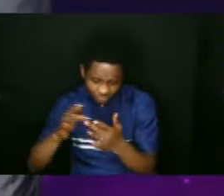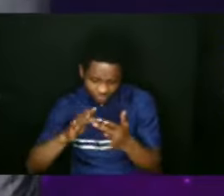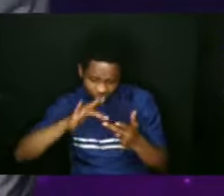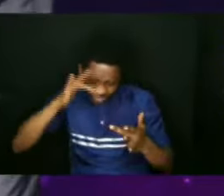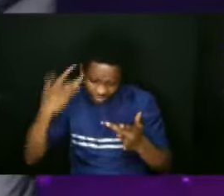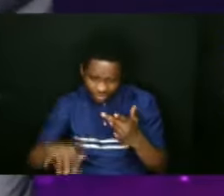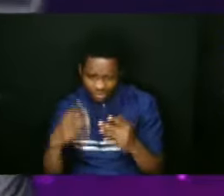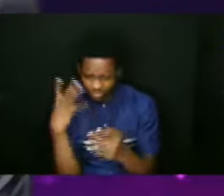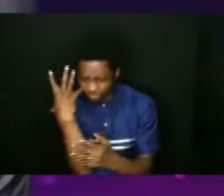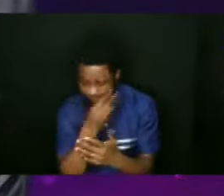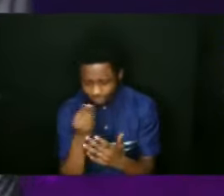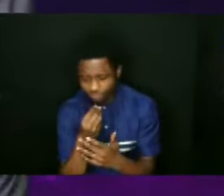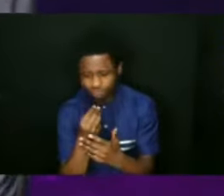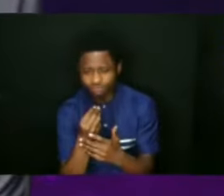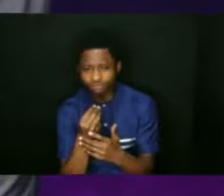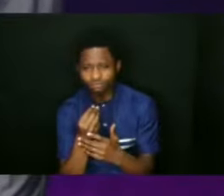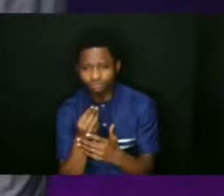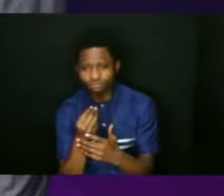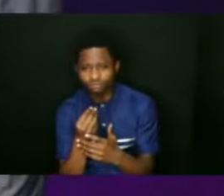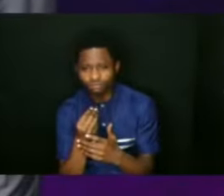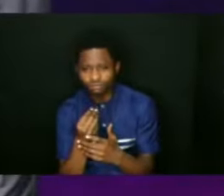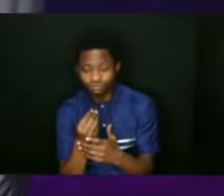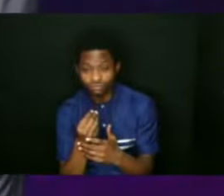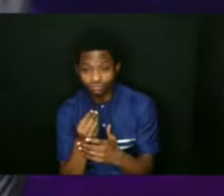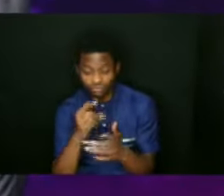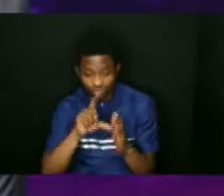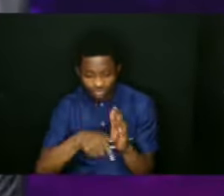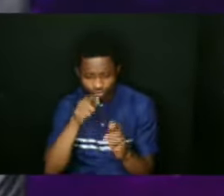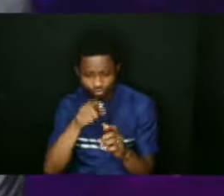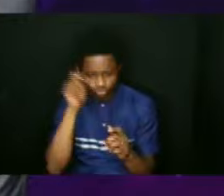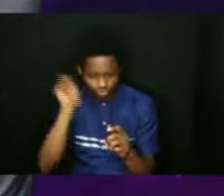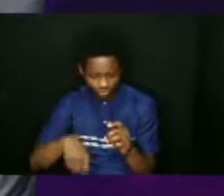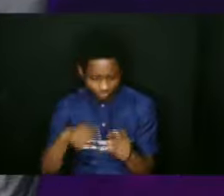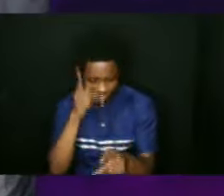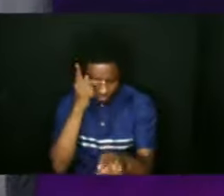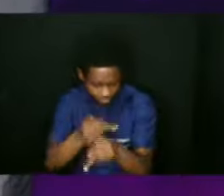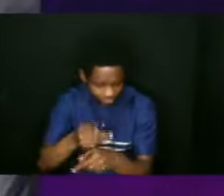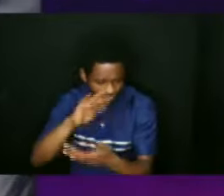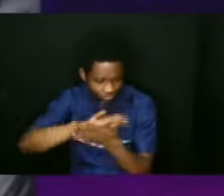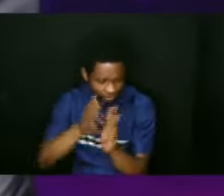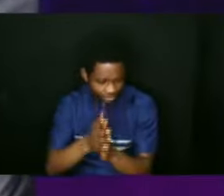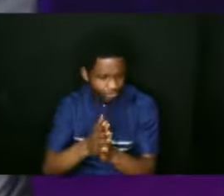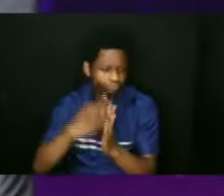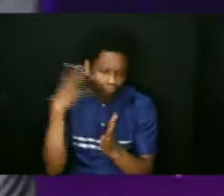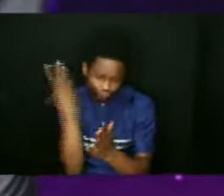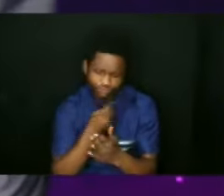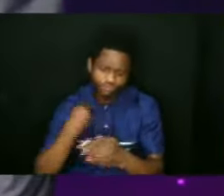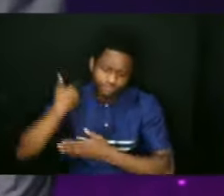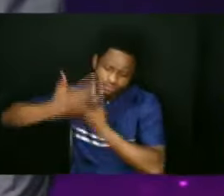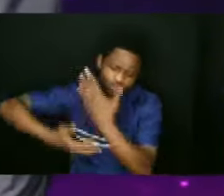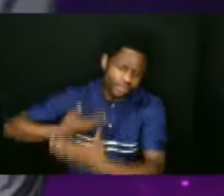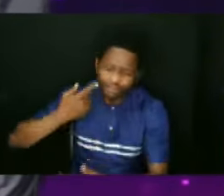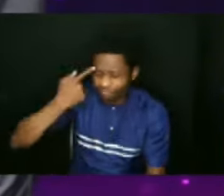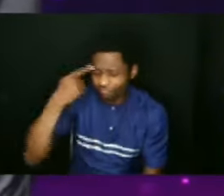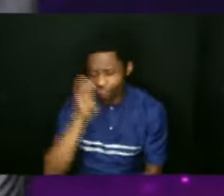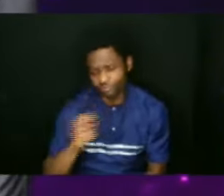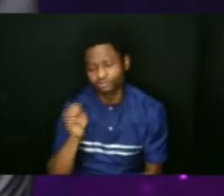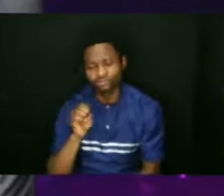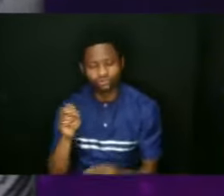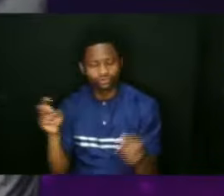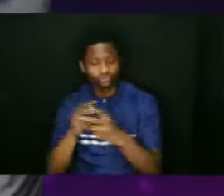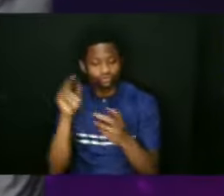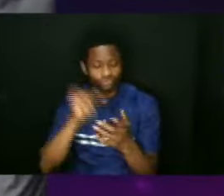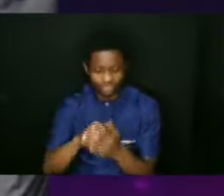Ghost, that you will be able to retain the polish, and that you will not lose the